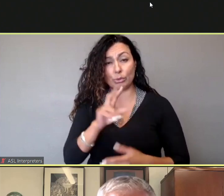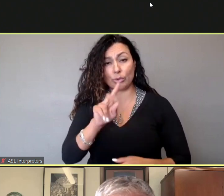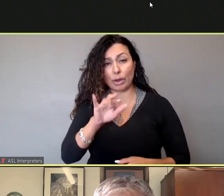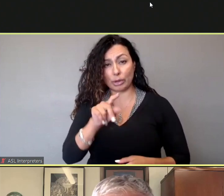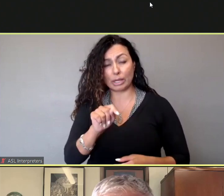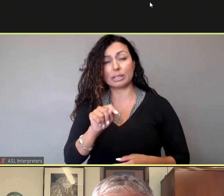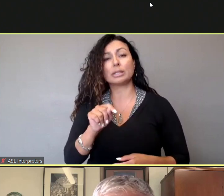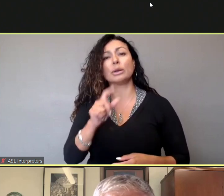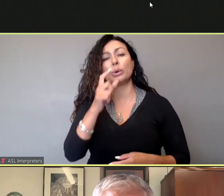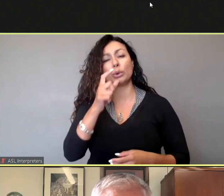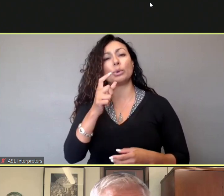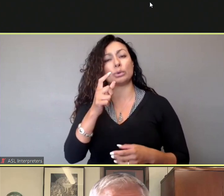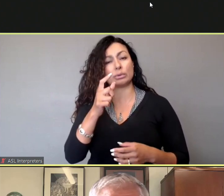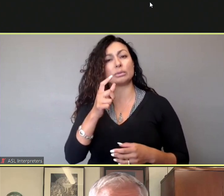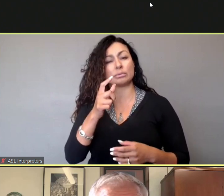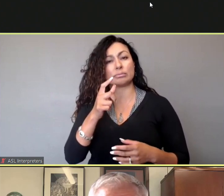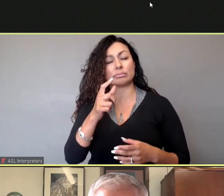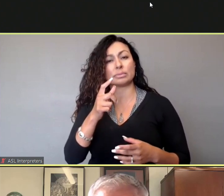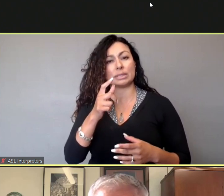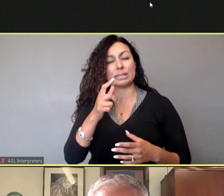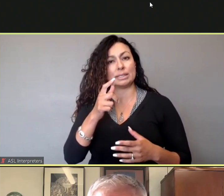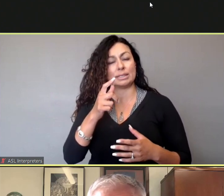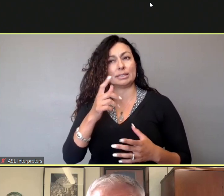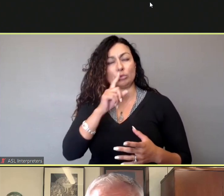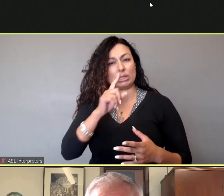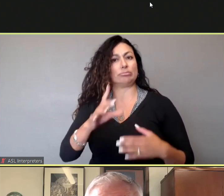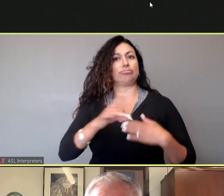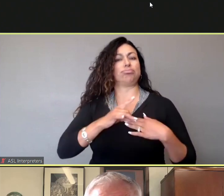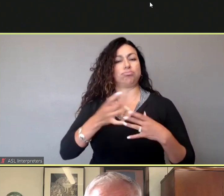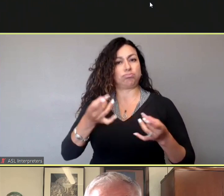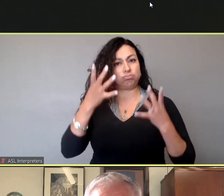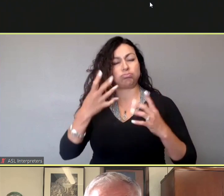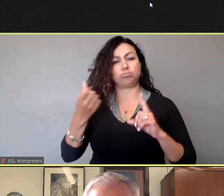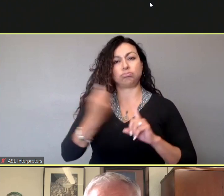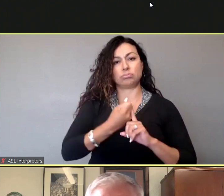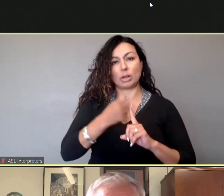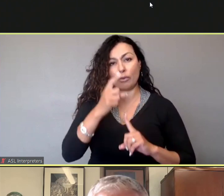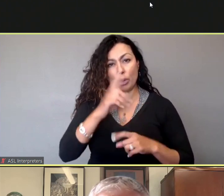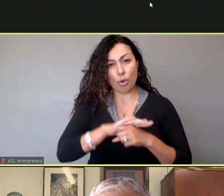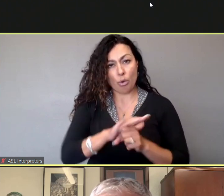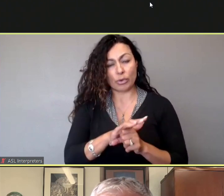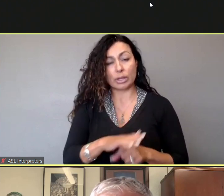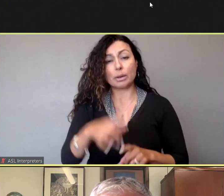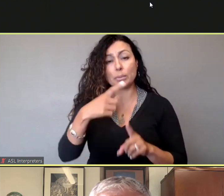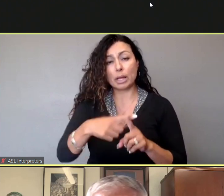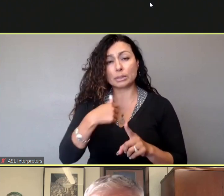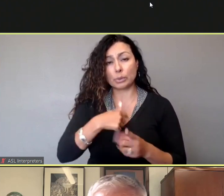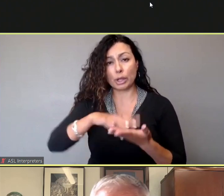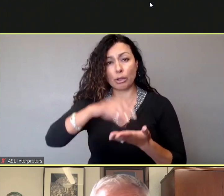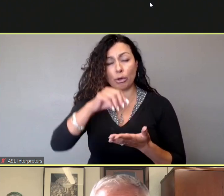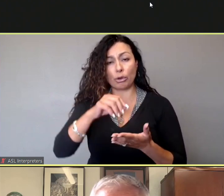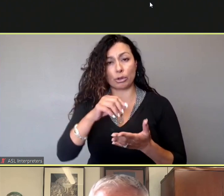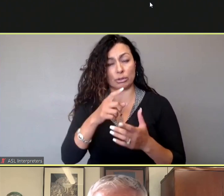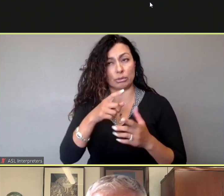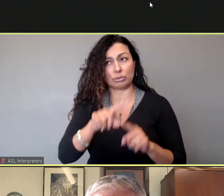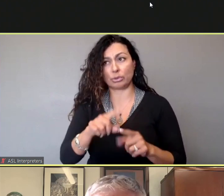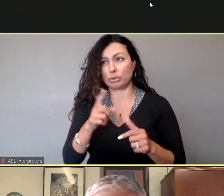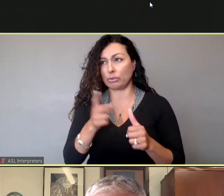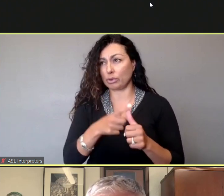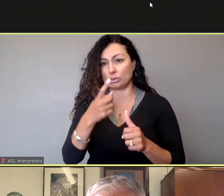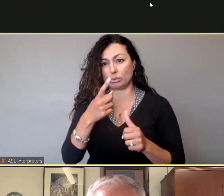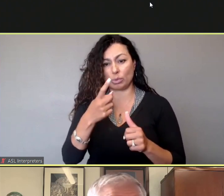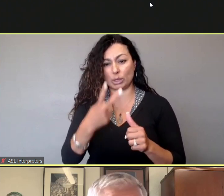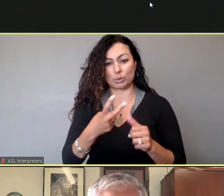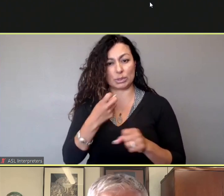were succumbing to their COVID infection. And we also learned through the first 2 years of the pandemic